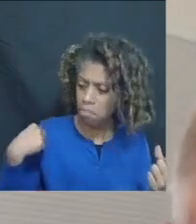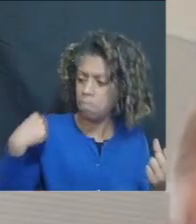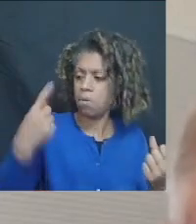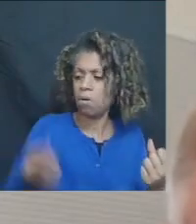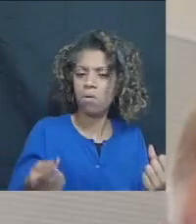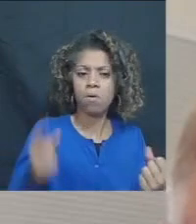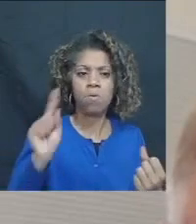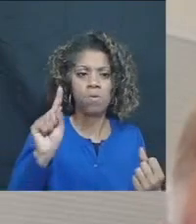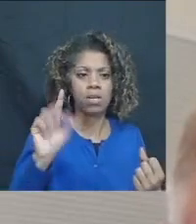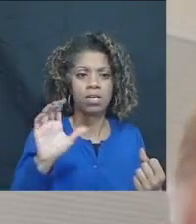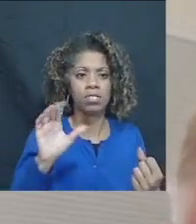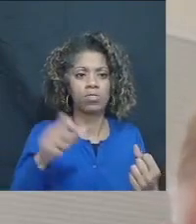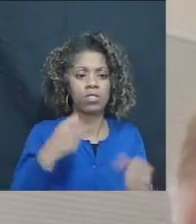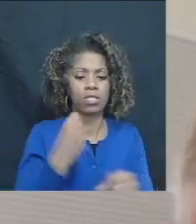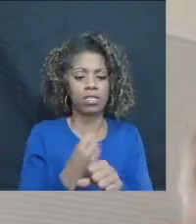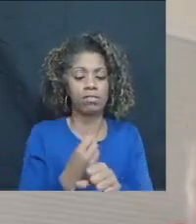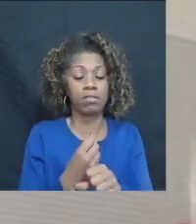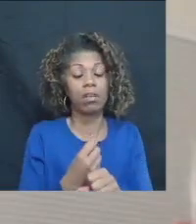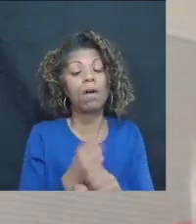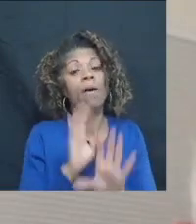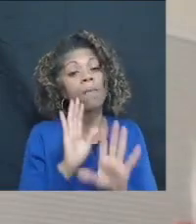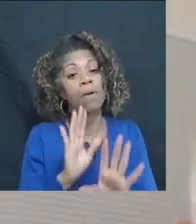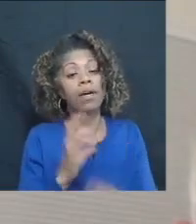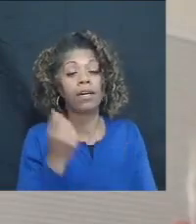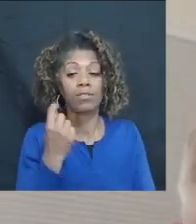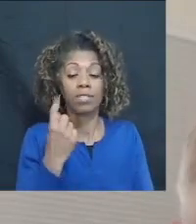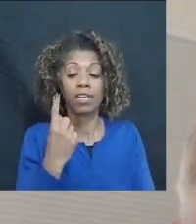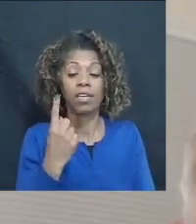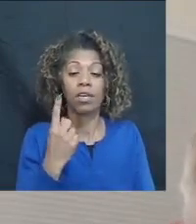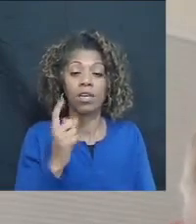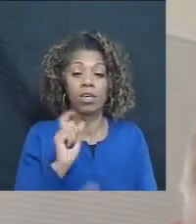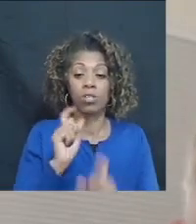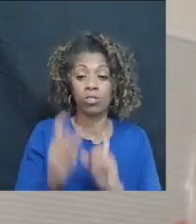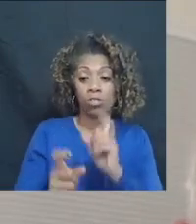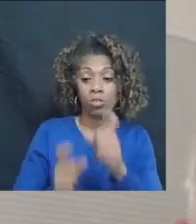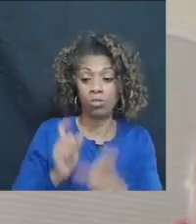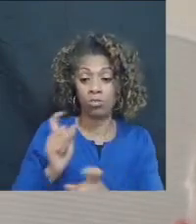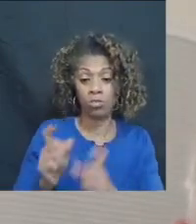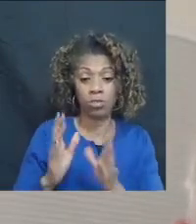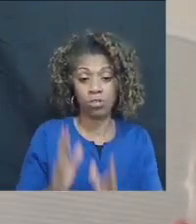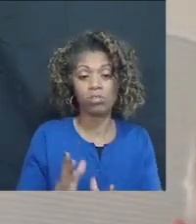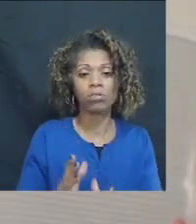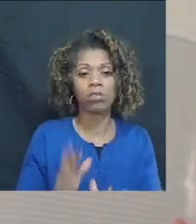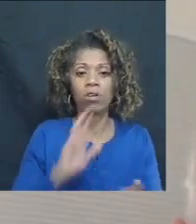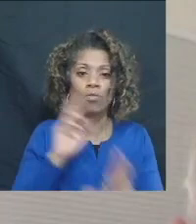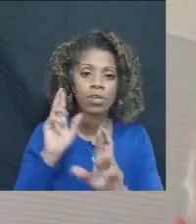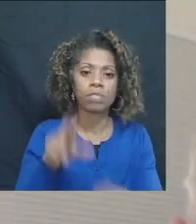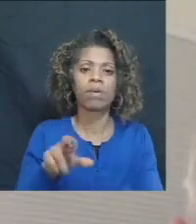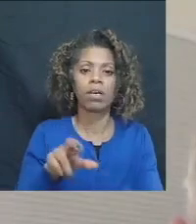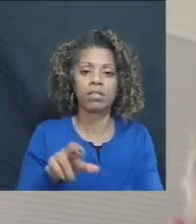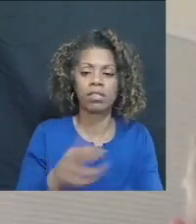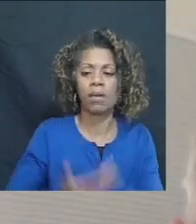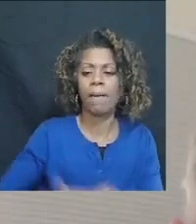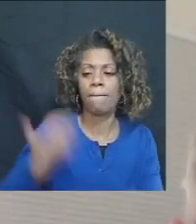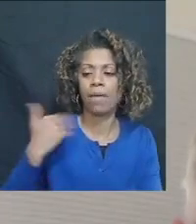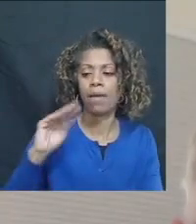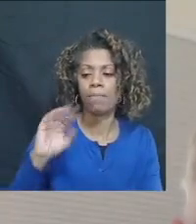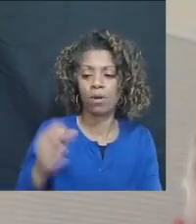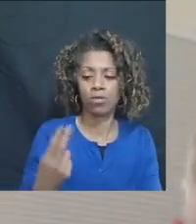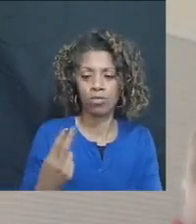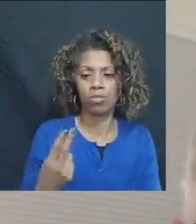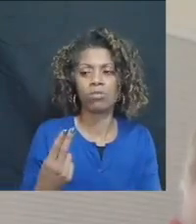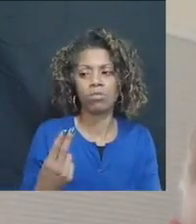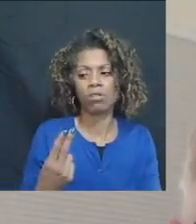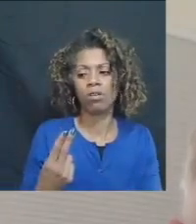And in particularly in March, we started seeing a number of donors from the general public, which has